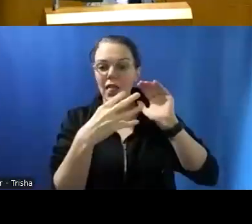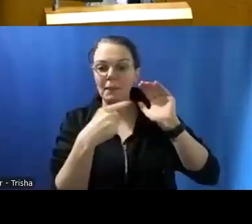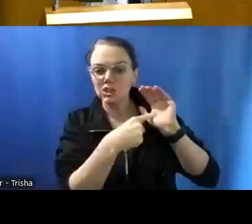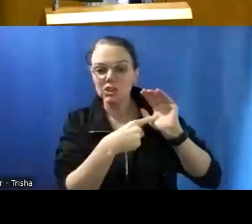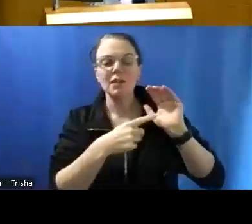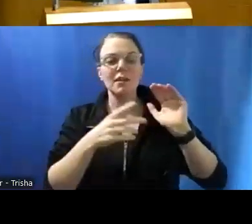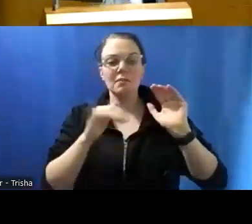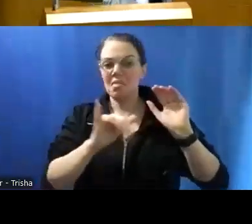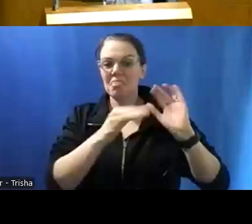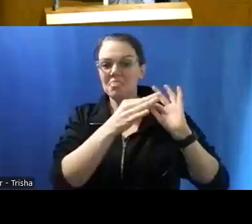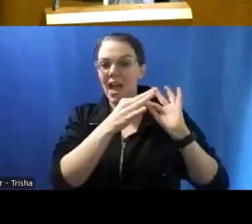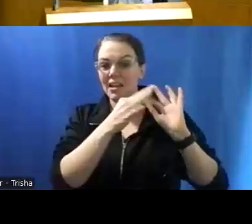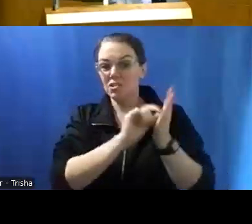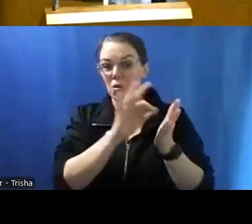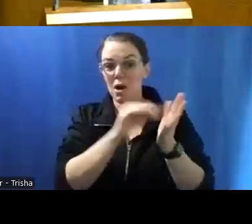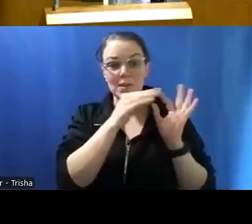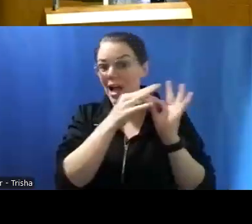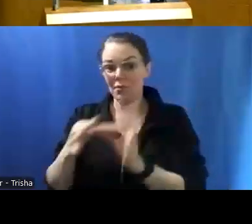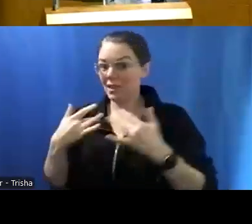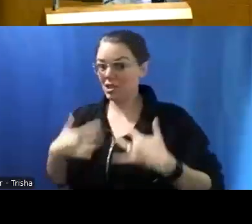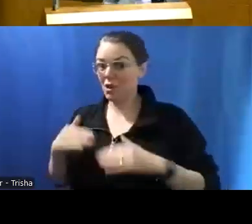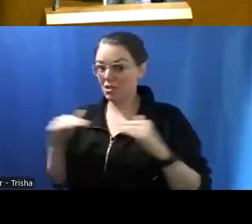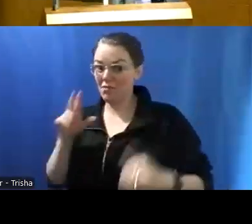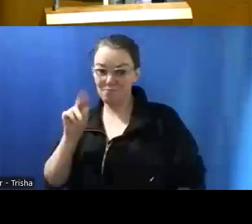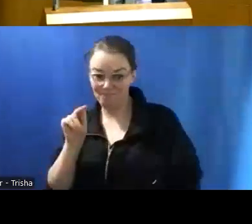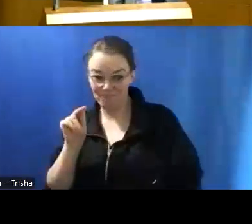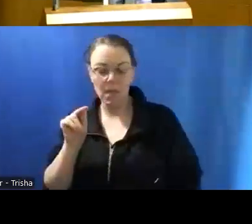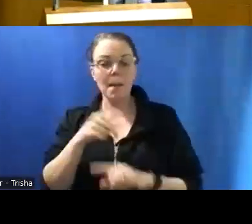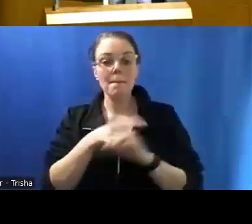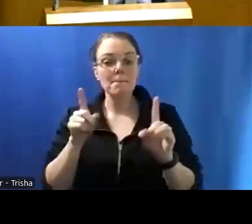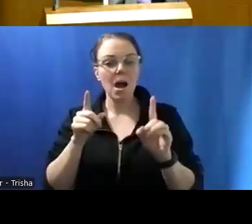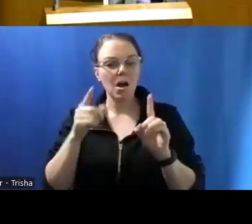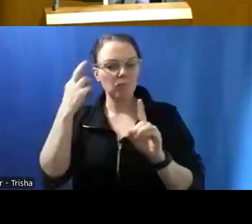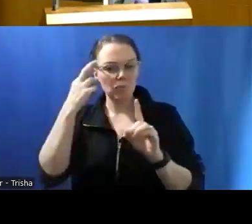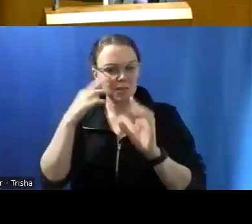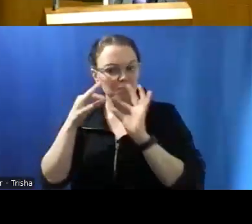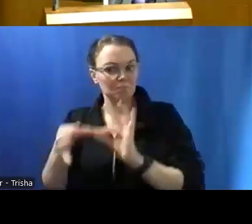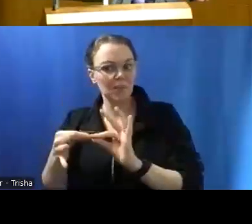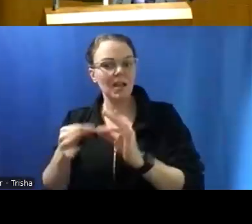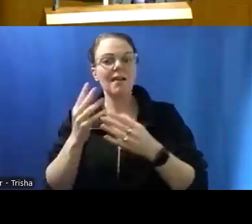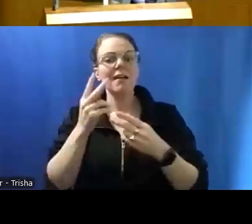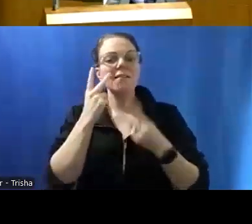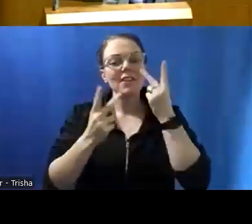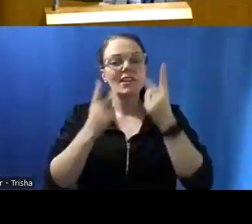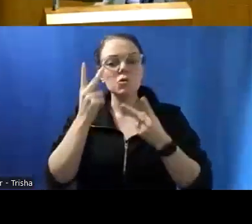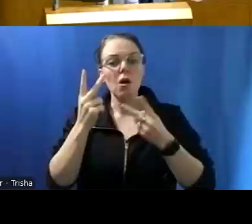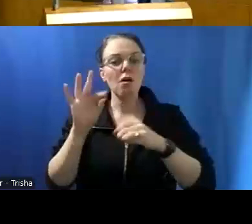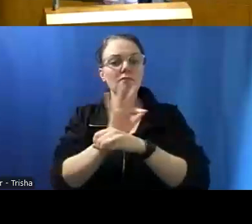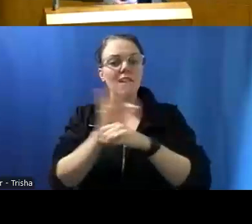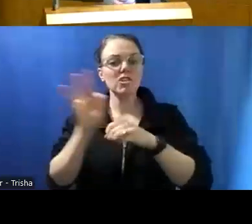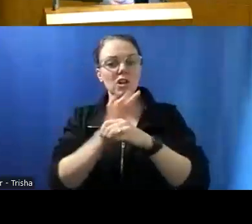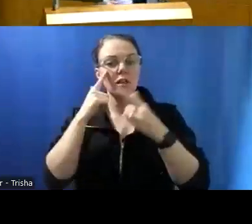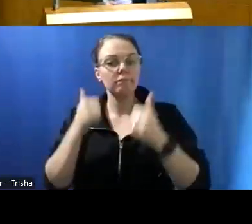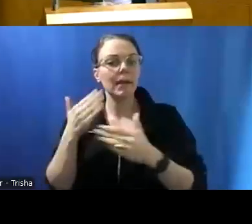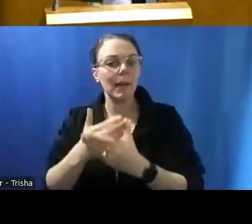weren't related to level of depression. But what was related was a combination of visual functional impairment. So they were